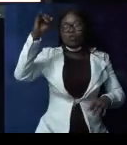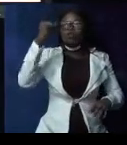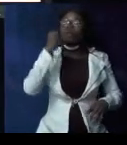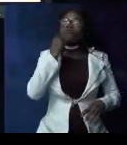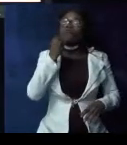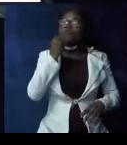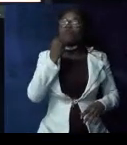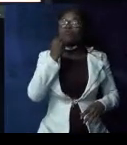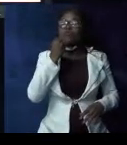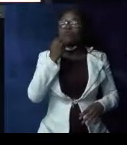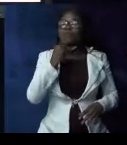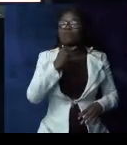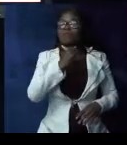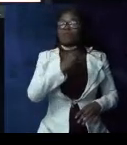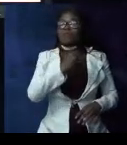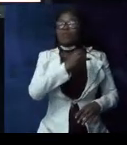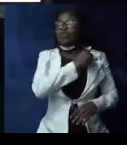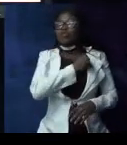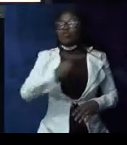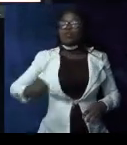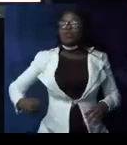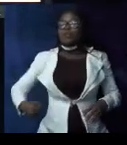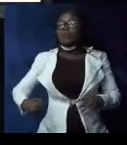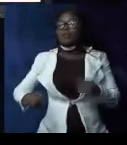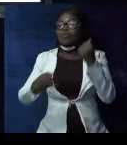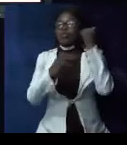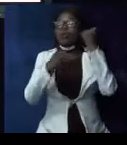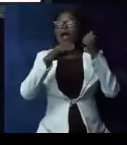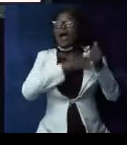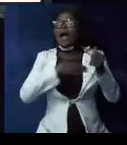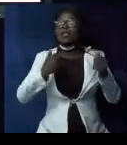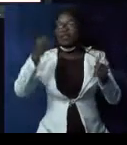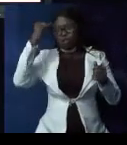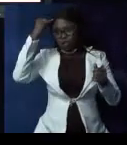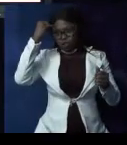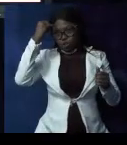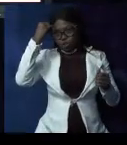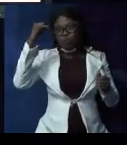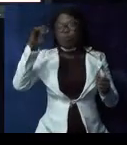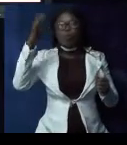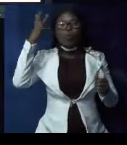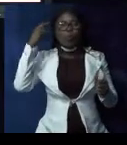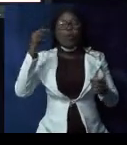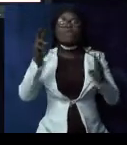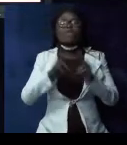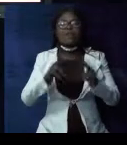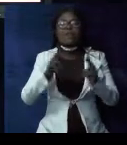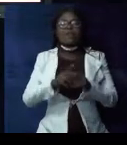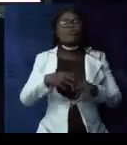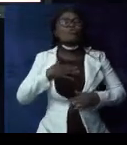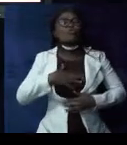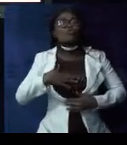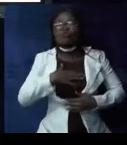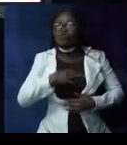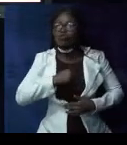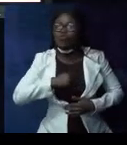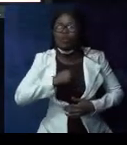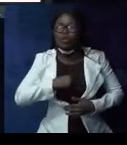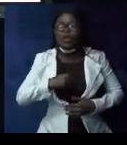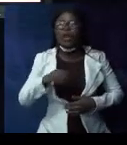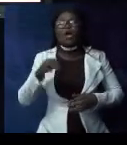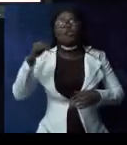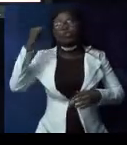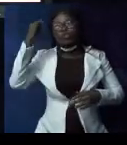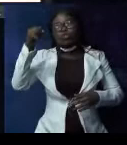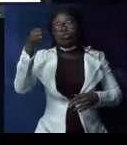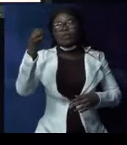the youngest brother, Joseph, with a machete. John was sorry. Oh, Joseph, I am